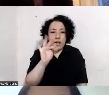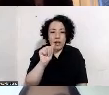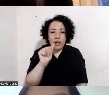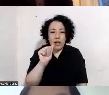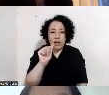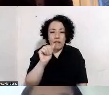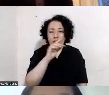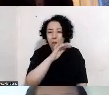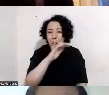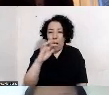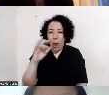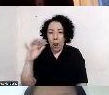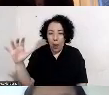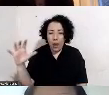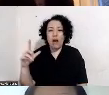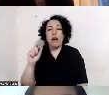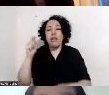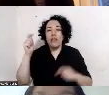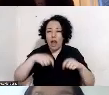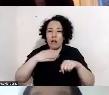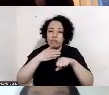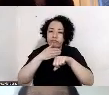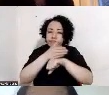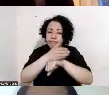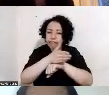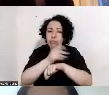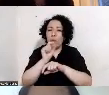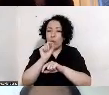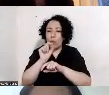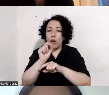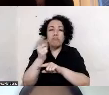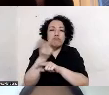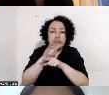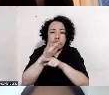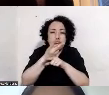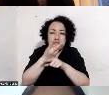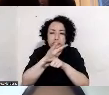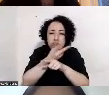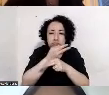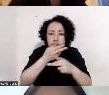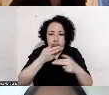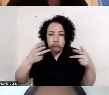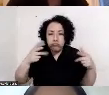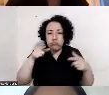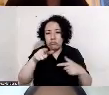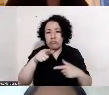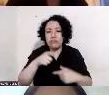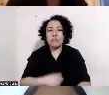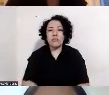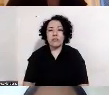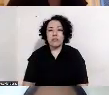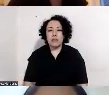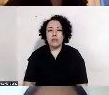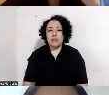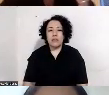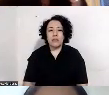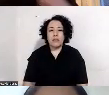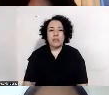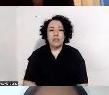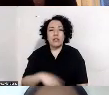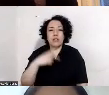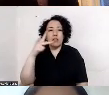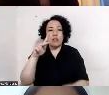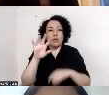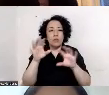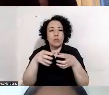giftedasd.project.ucom.edu, você poderá acessar esse site e ter acesso a eles. In fact, our team consists